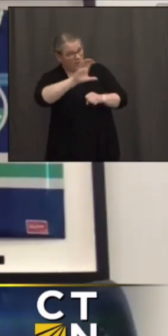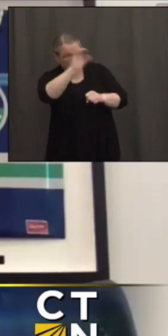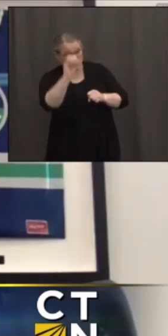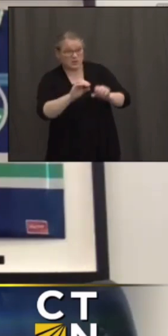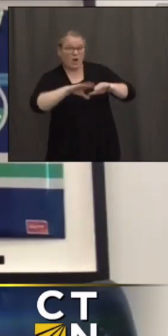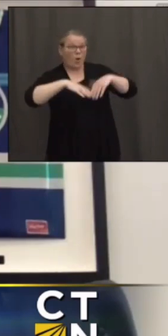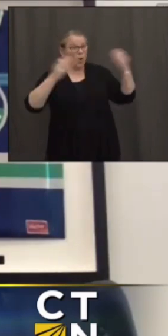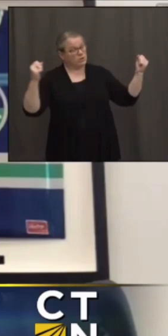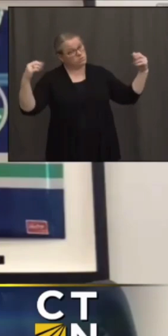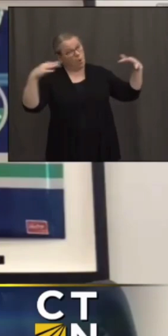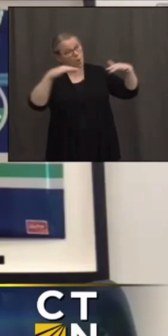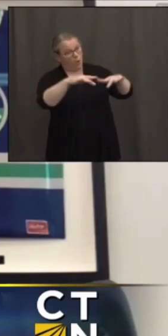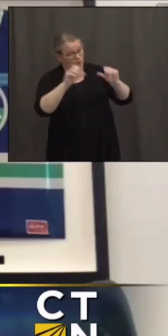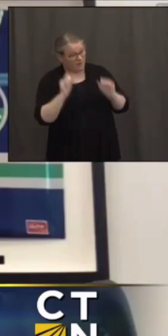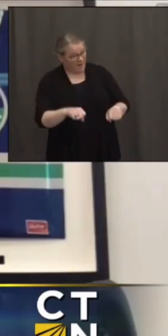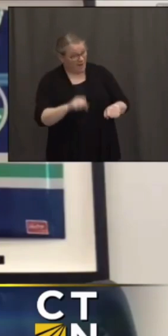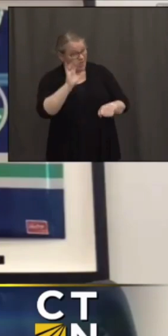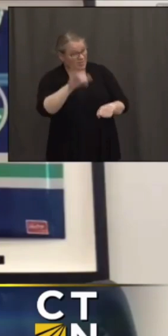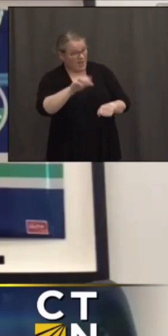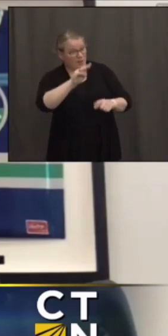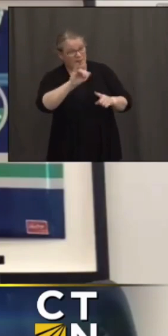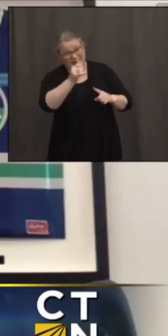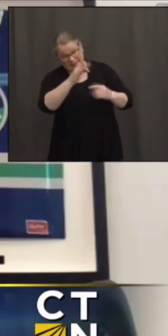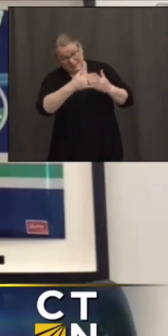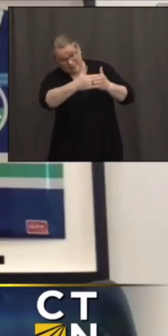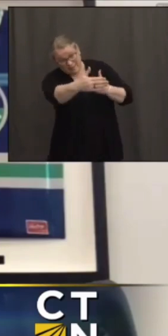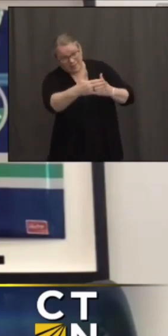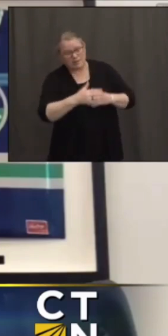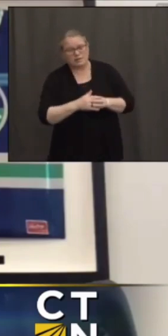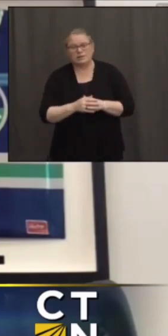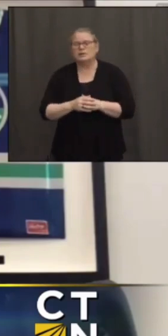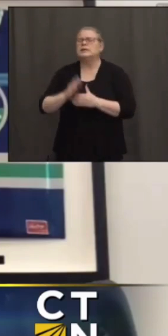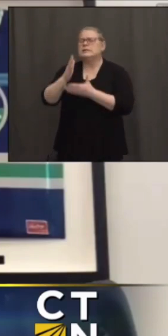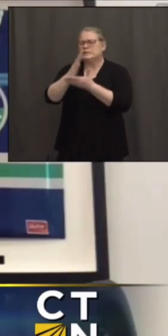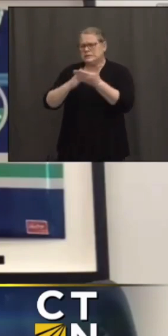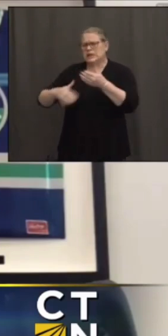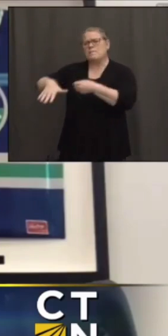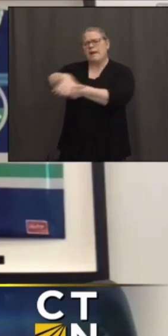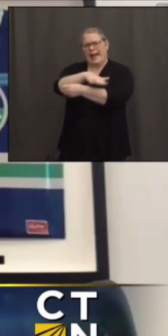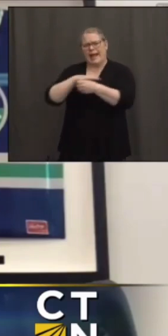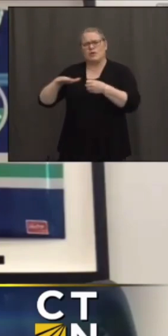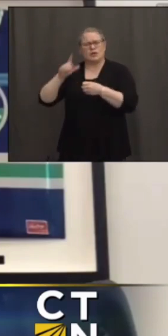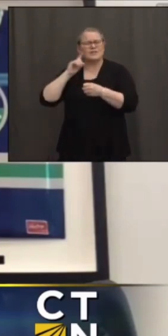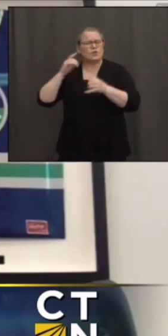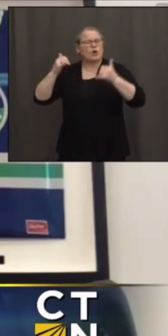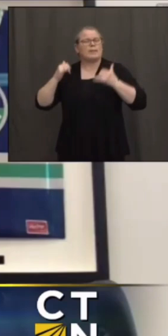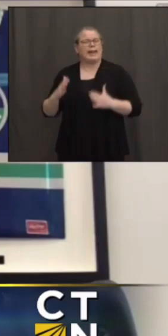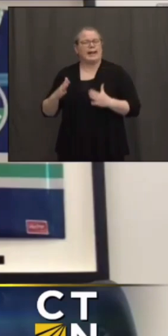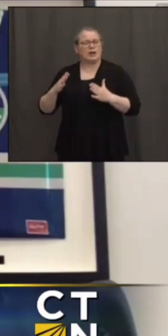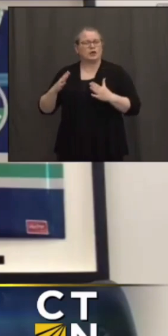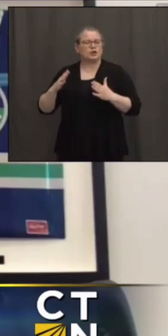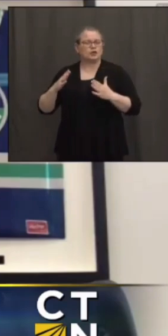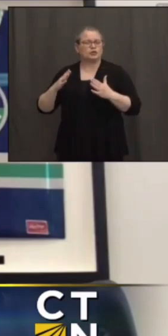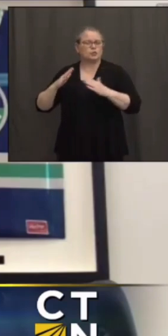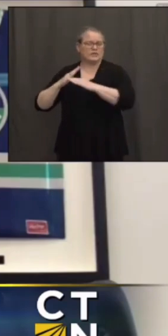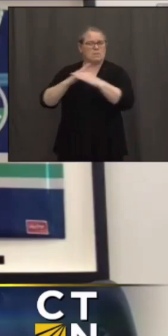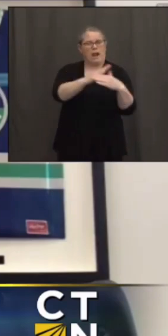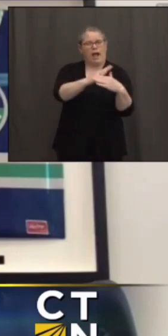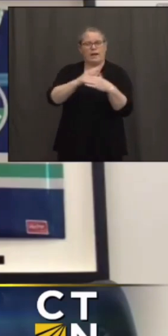we've blocked off for player access because the players will be on the field, but it will be back to